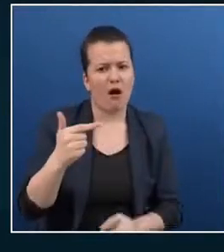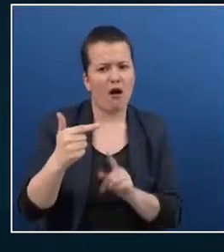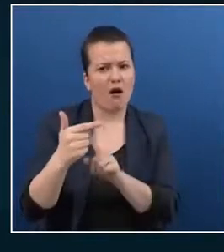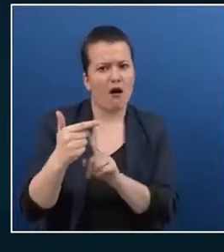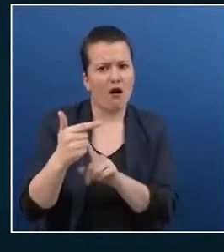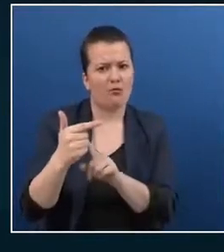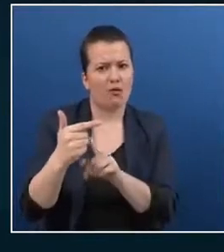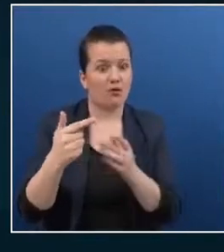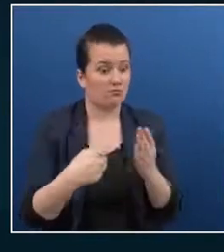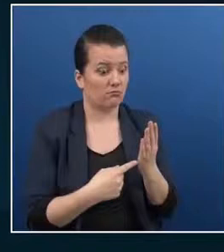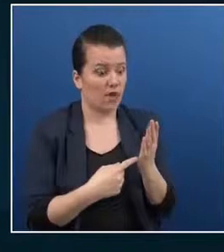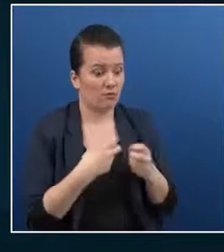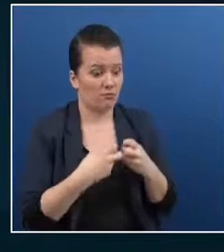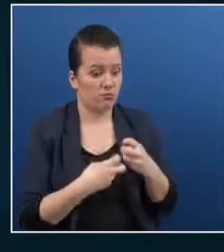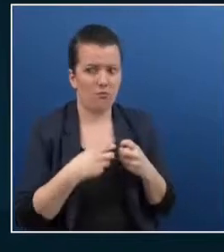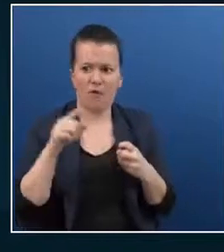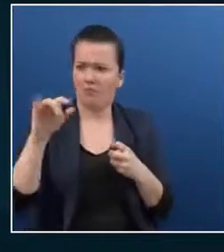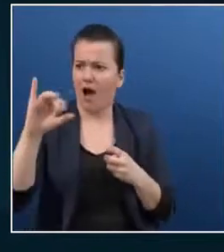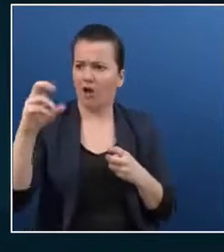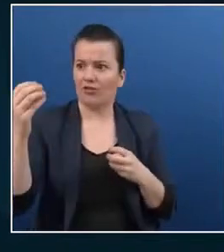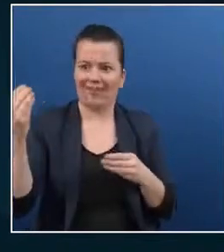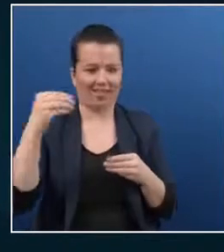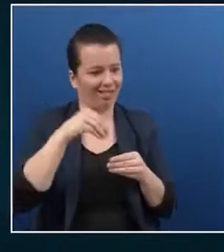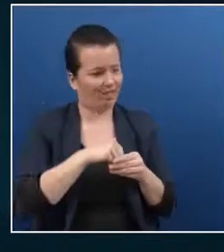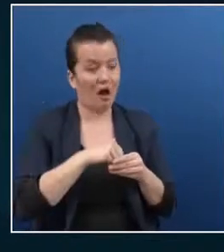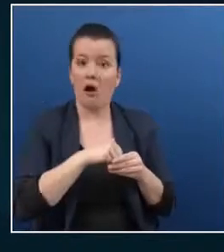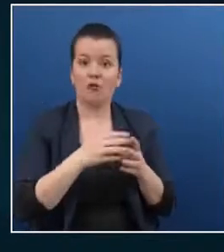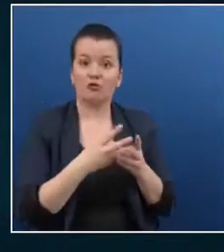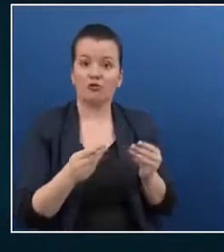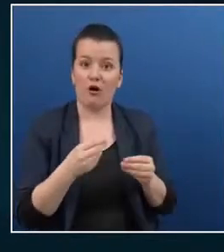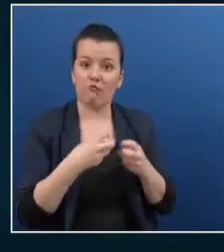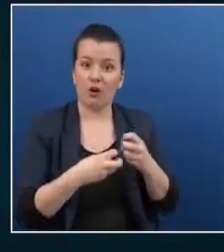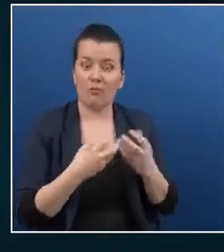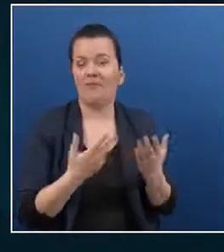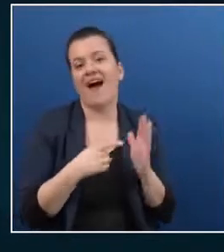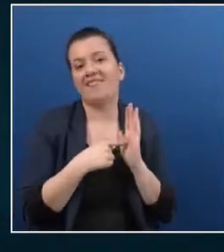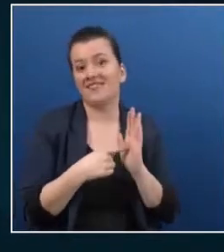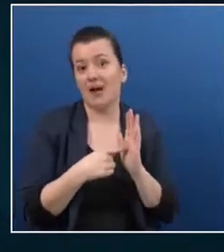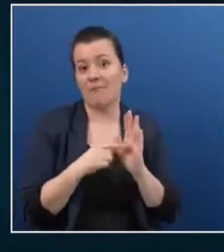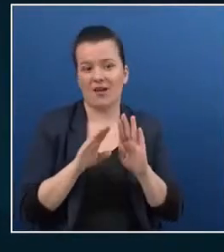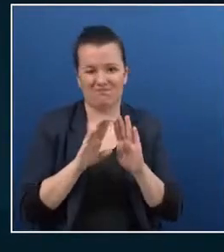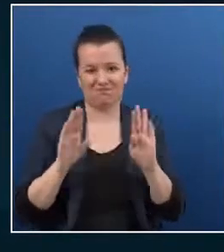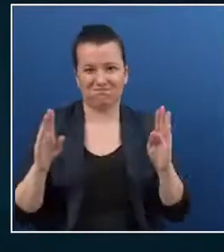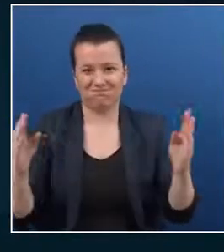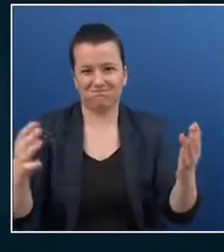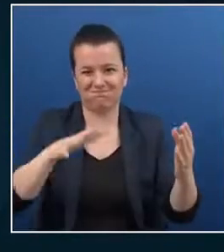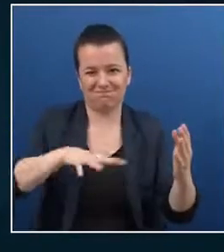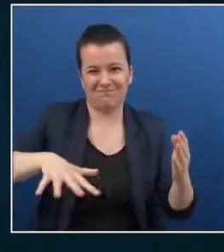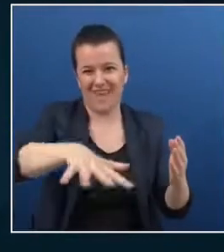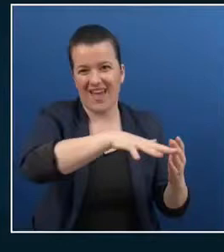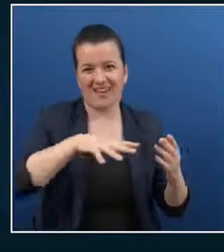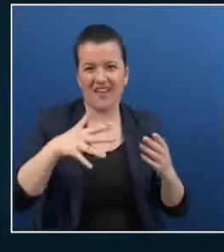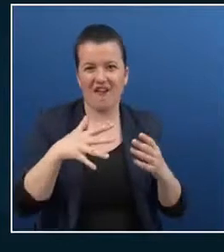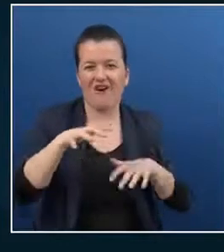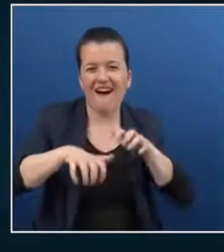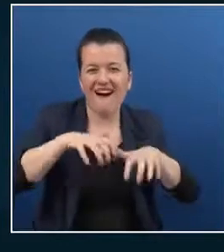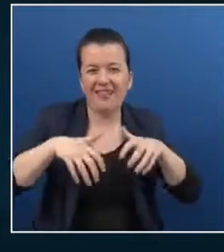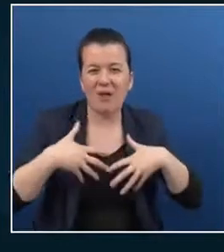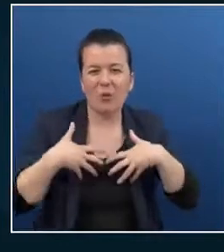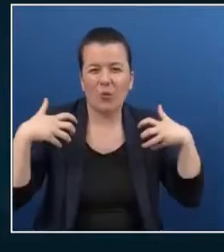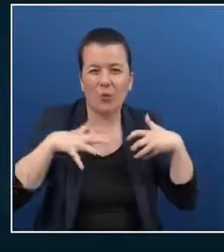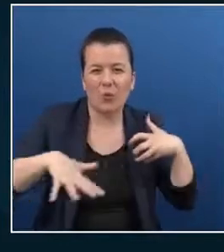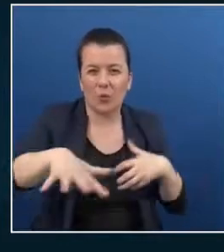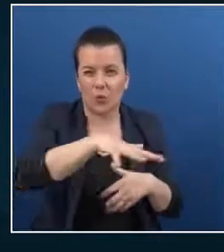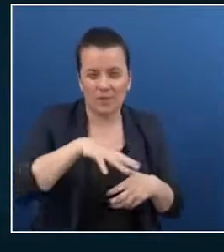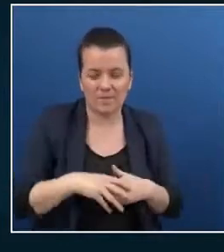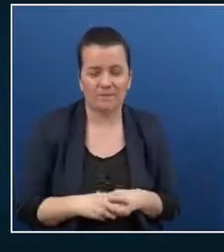technical difficulties when it comes to preservation. So I wanted to give you the origin story